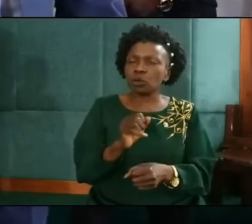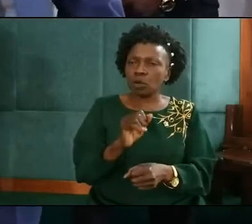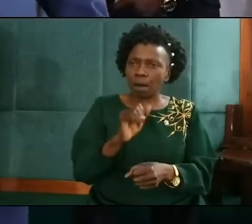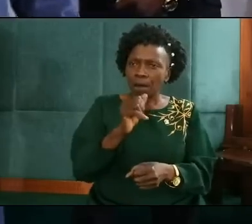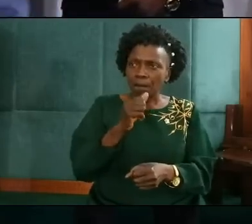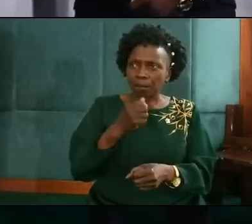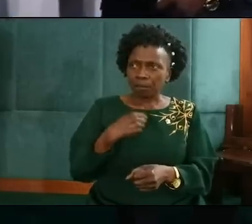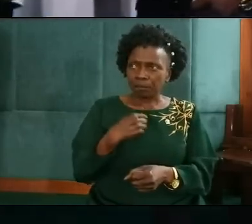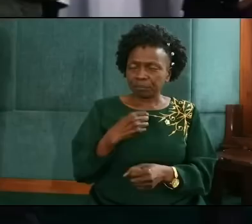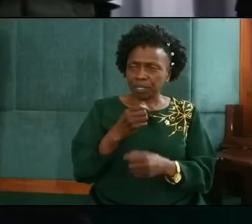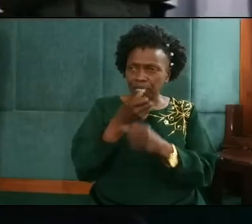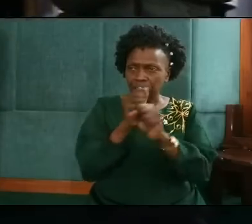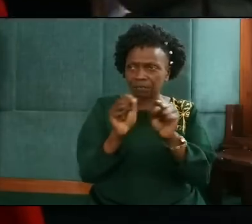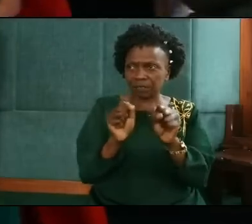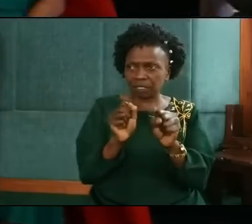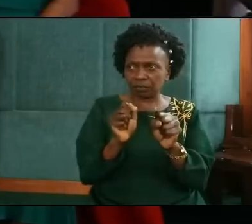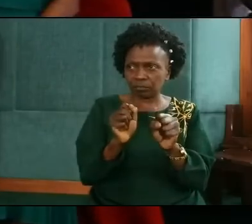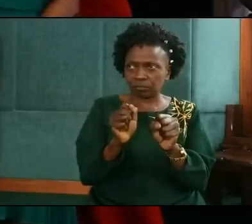saved